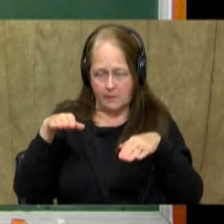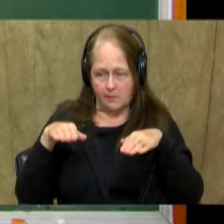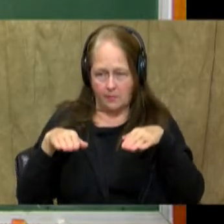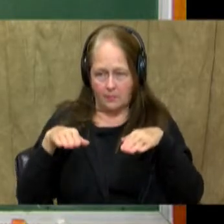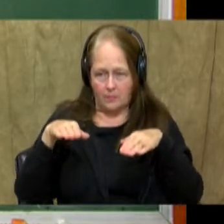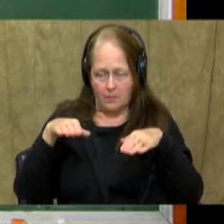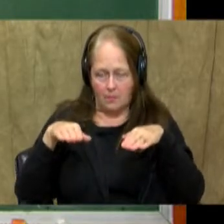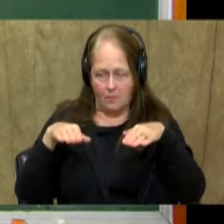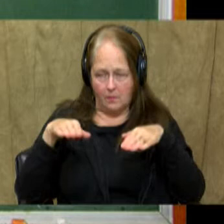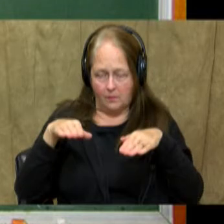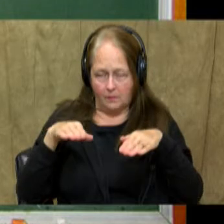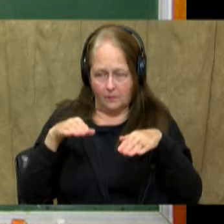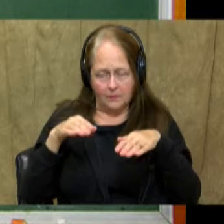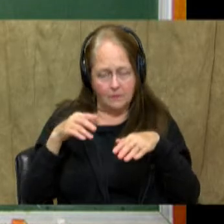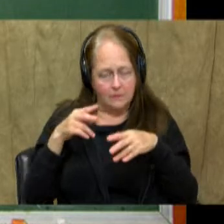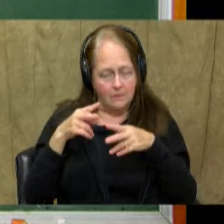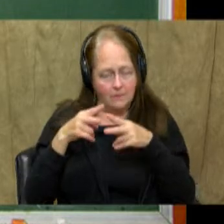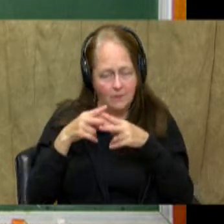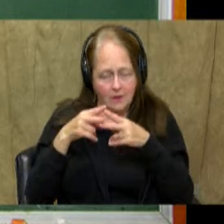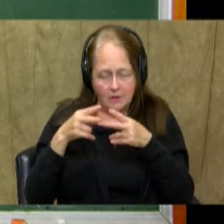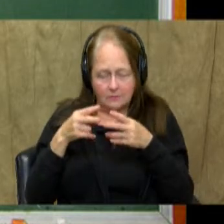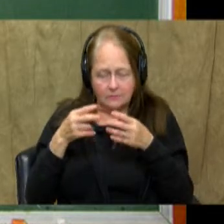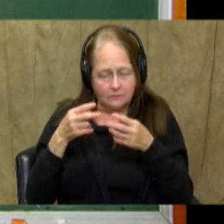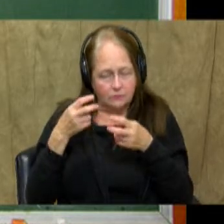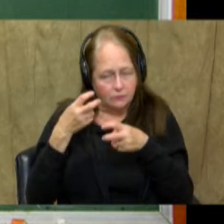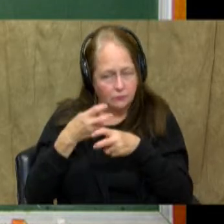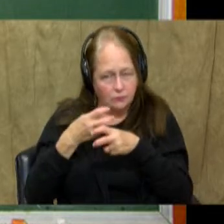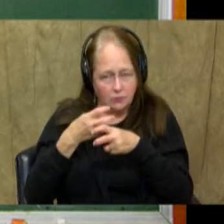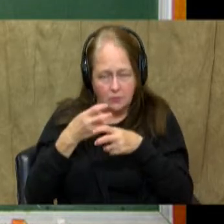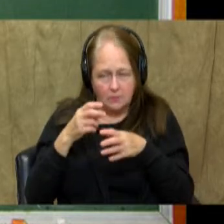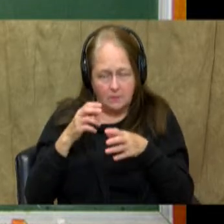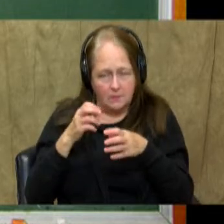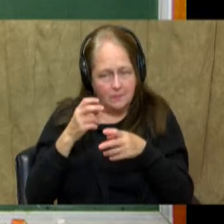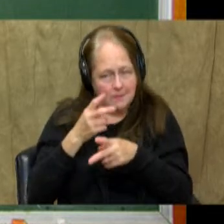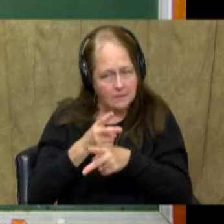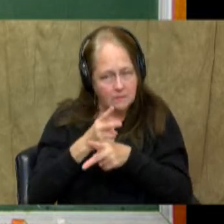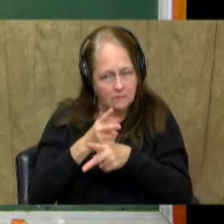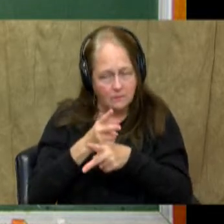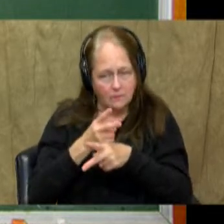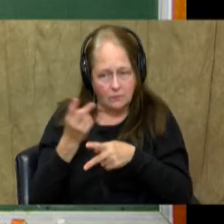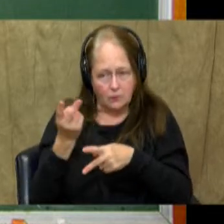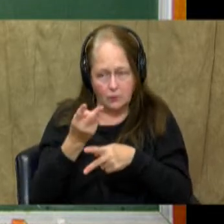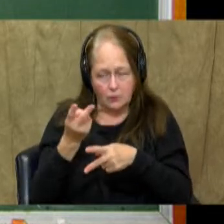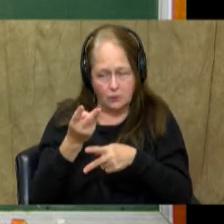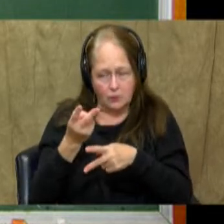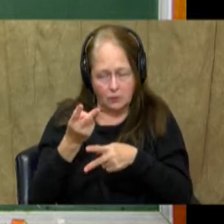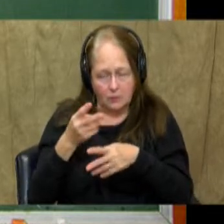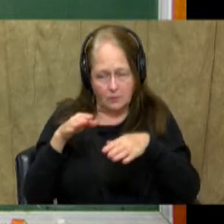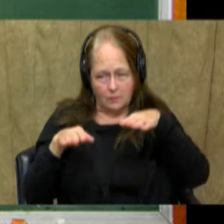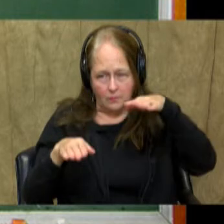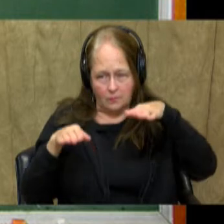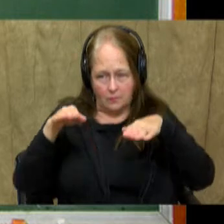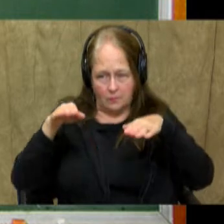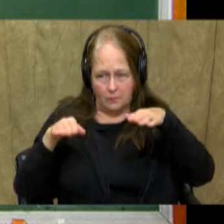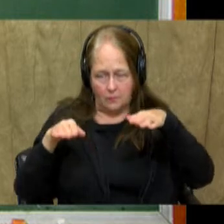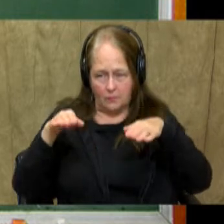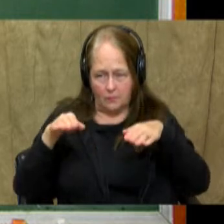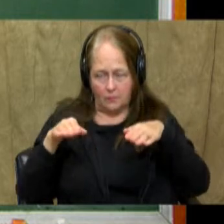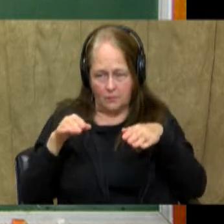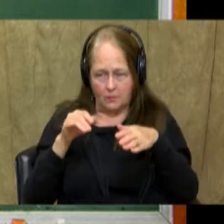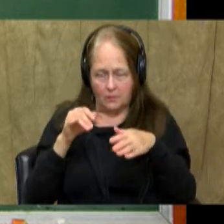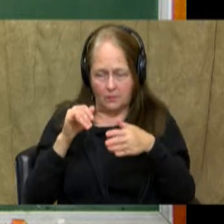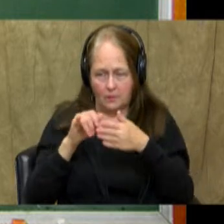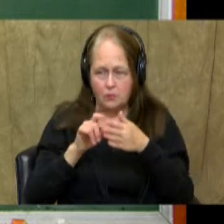the delicate balance of power, world power, between the two countries. So they're seesawing on a globe. Here's a